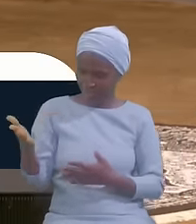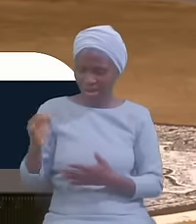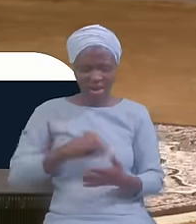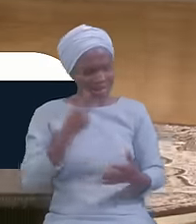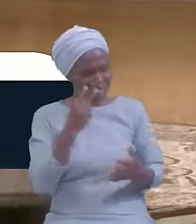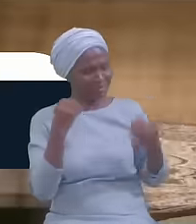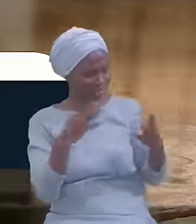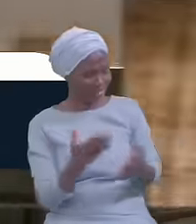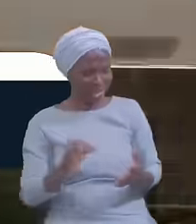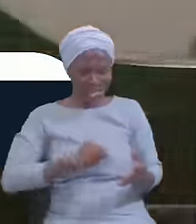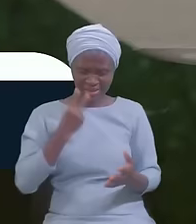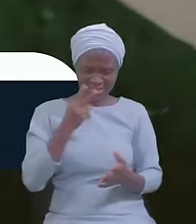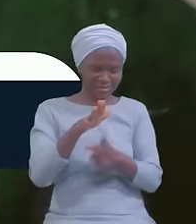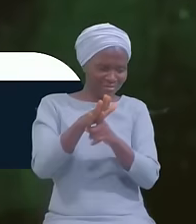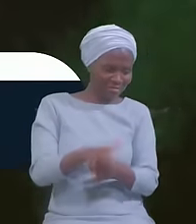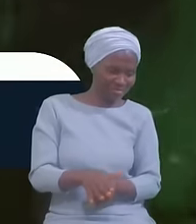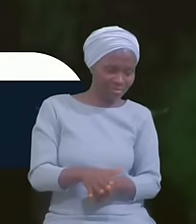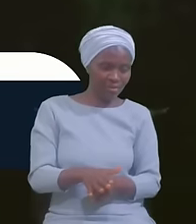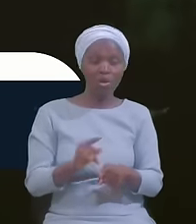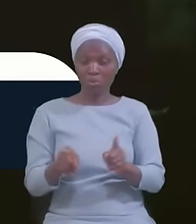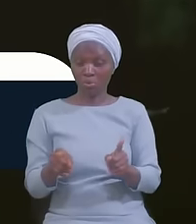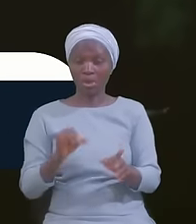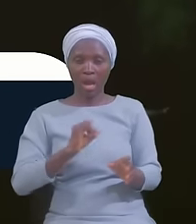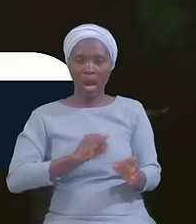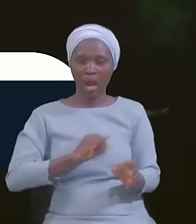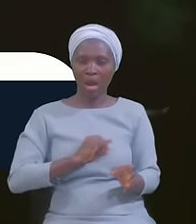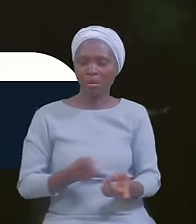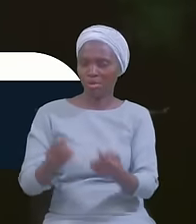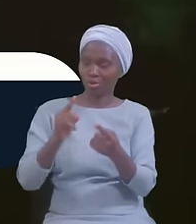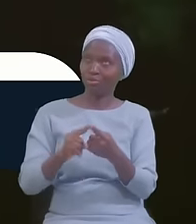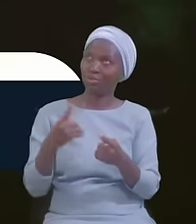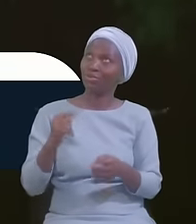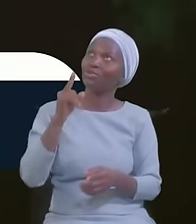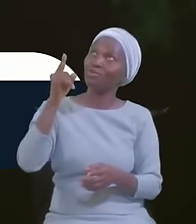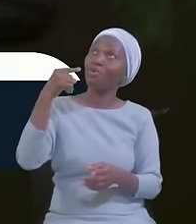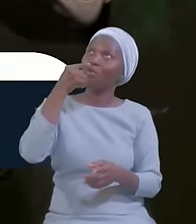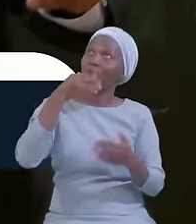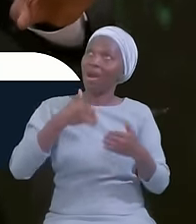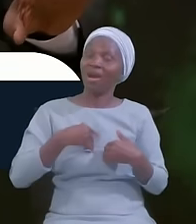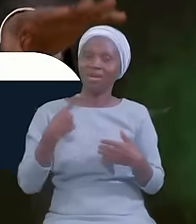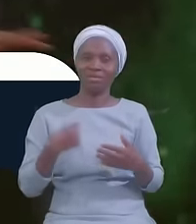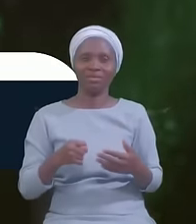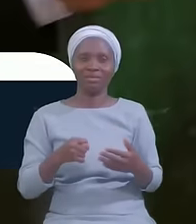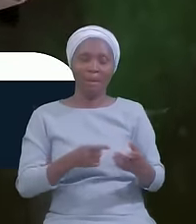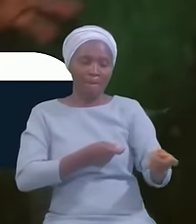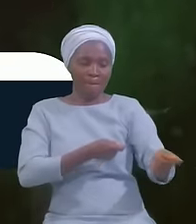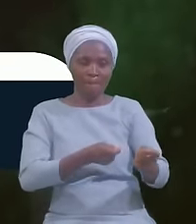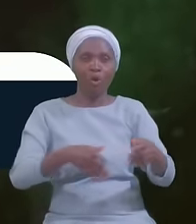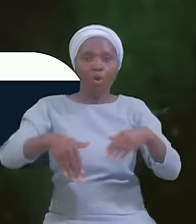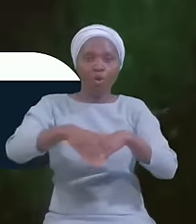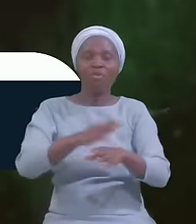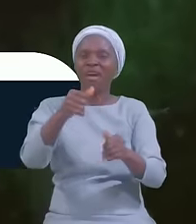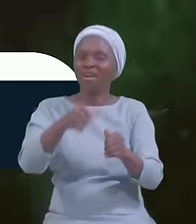I see the pressure, but I come to the one that has preeminence over